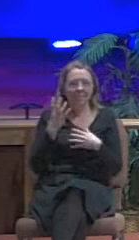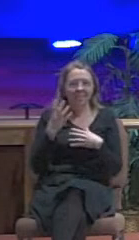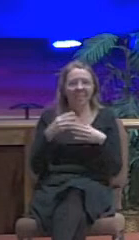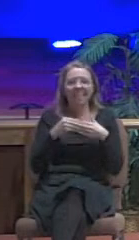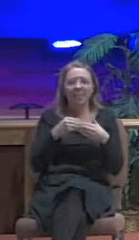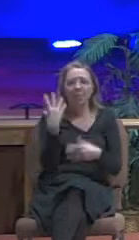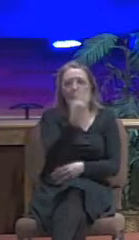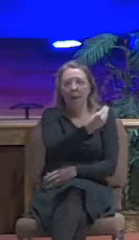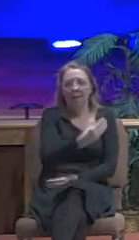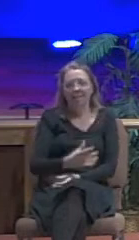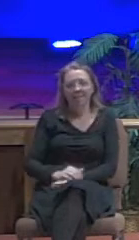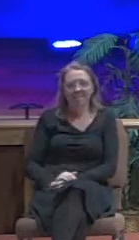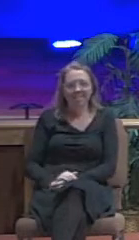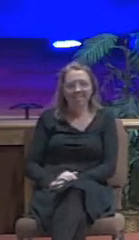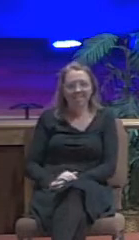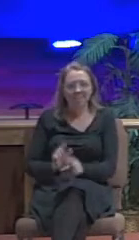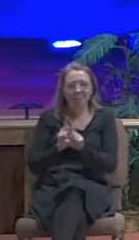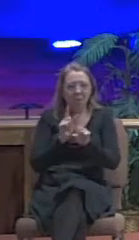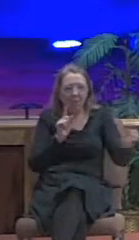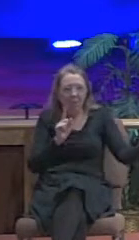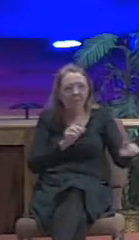If you doubt me, look at Michael Jackson.